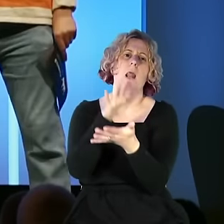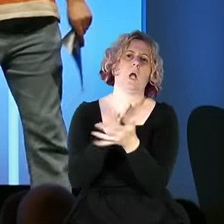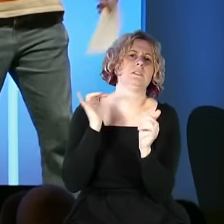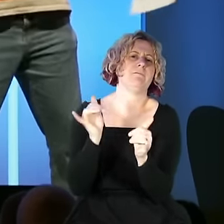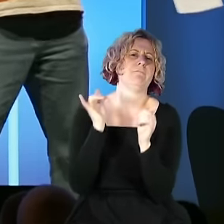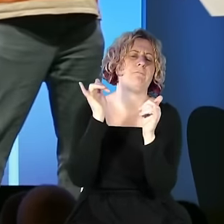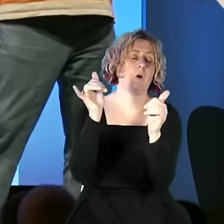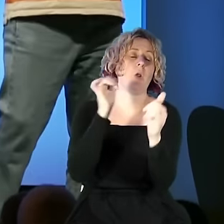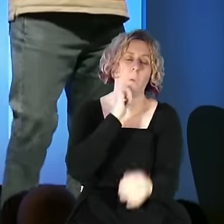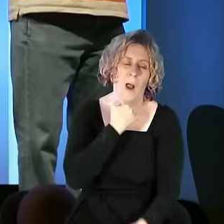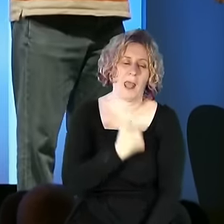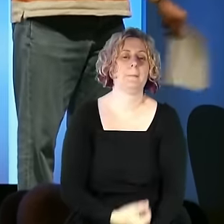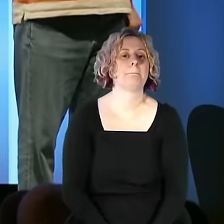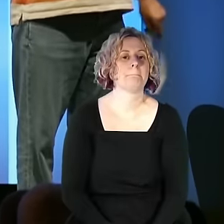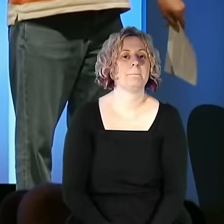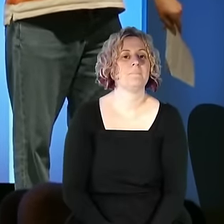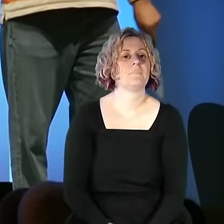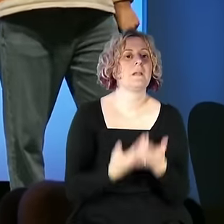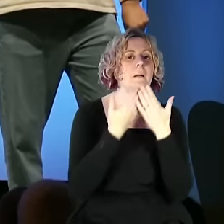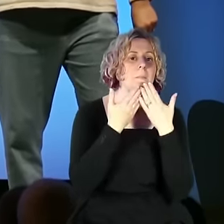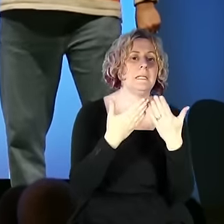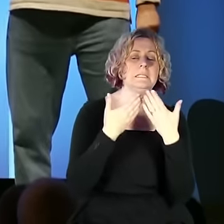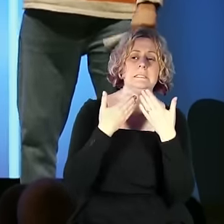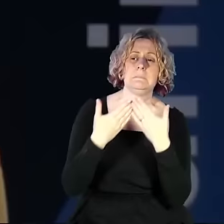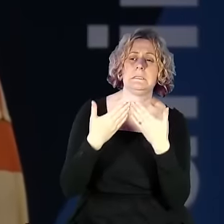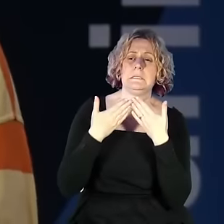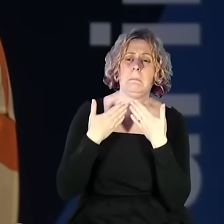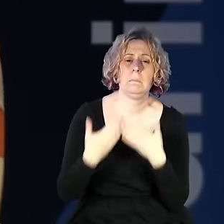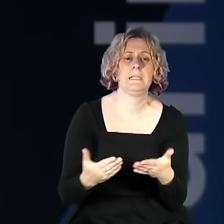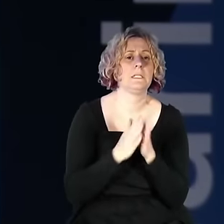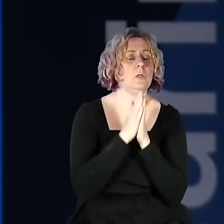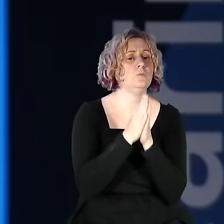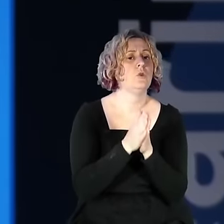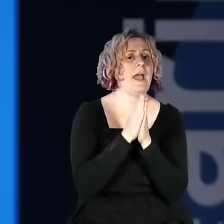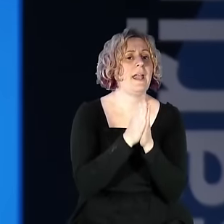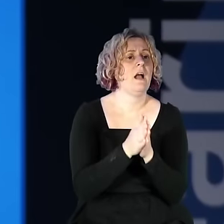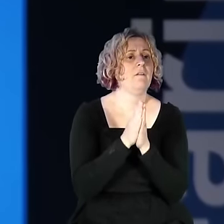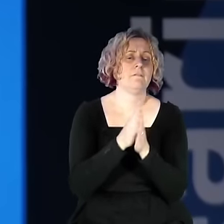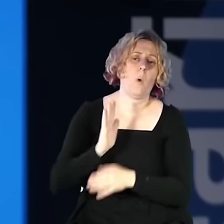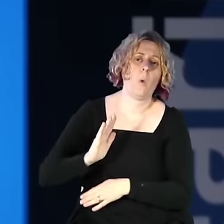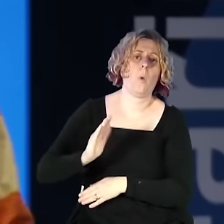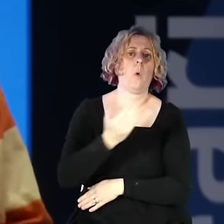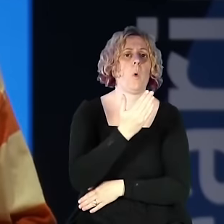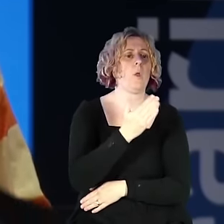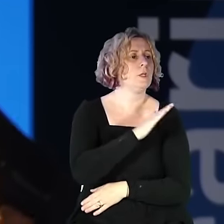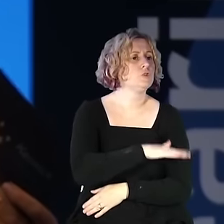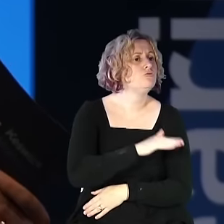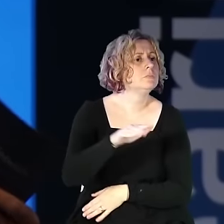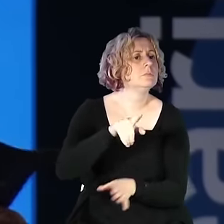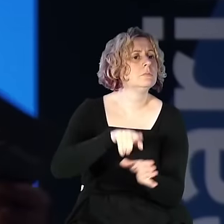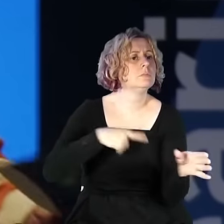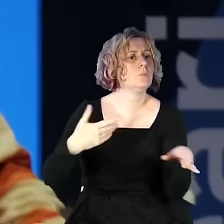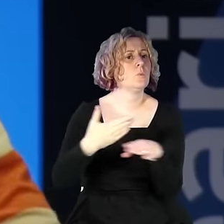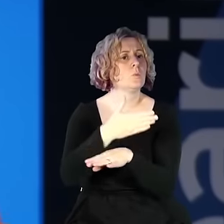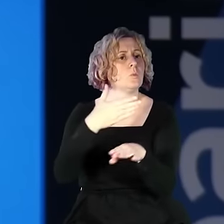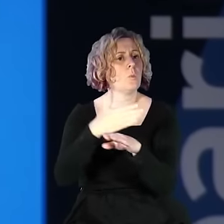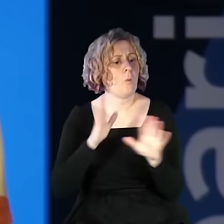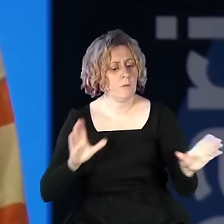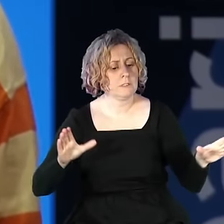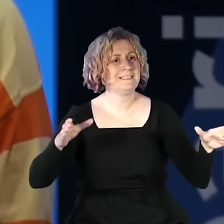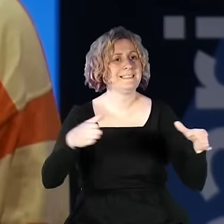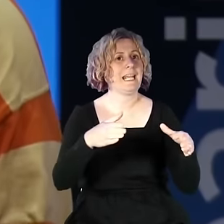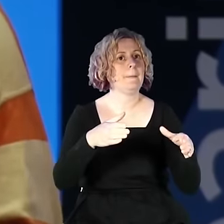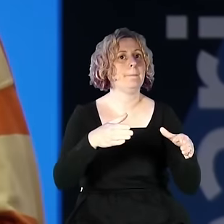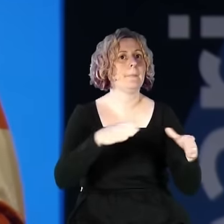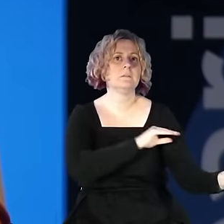guys. Please, please, please do be praying for our for Andy and Liam and the rest of their teams as we open up God's word with